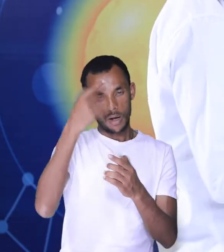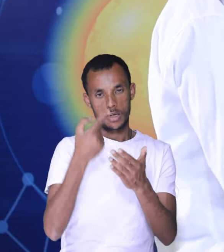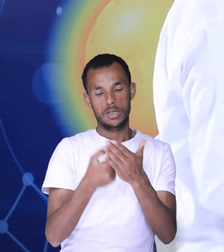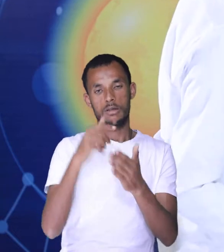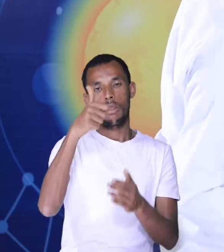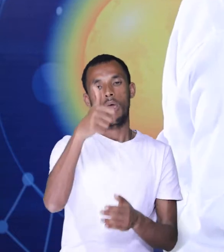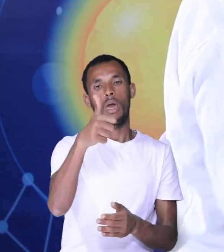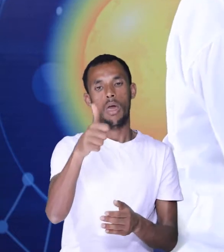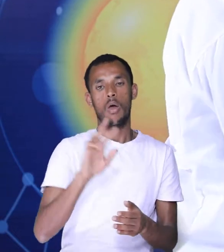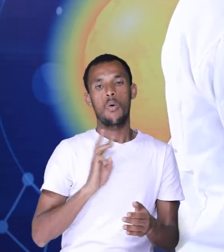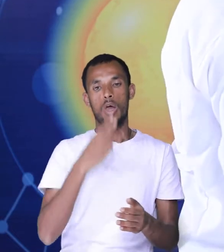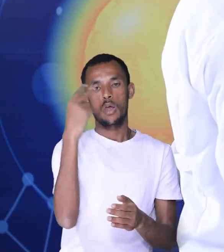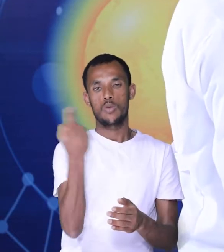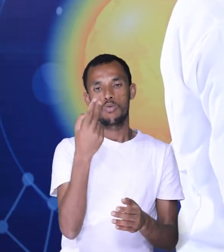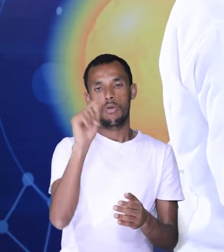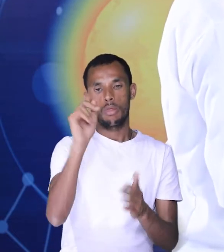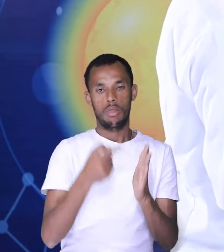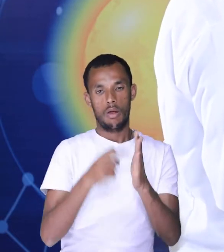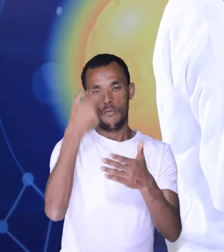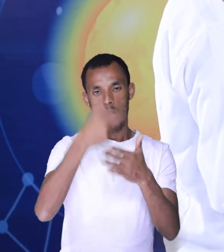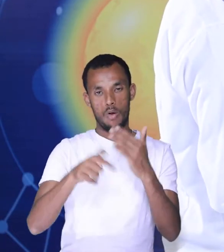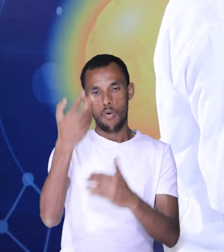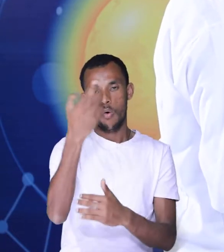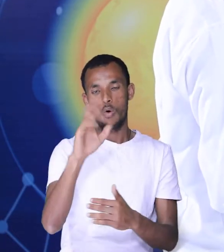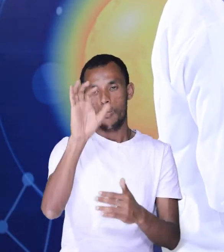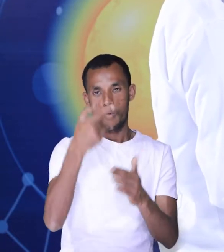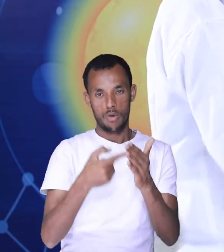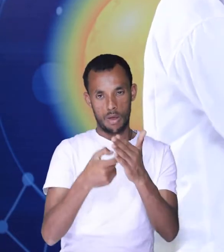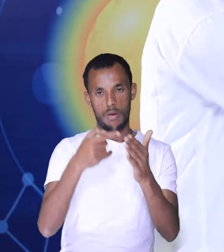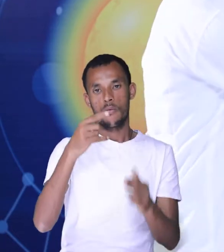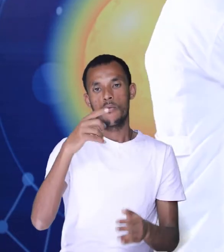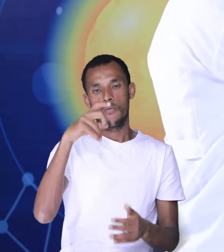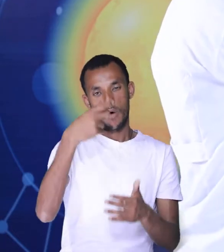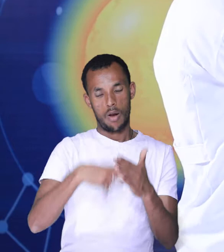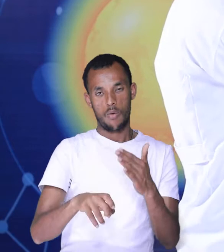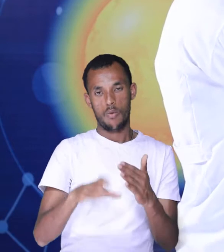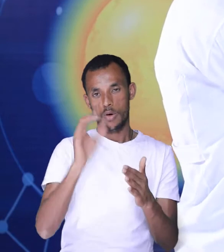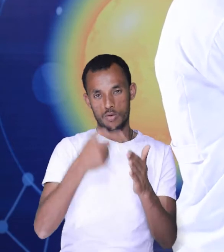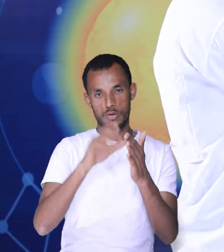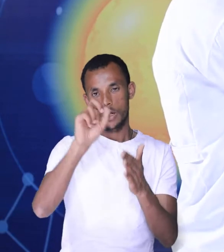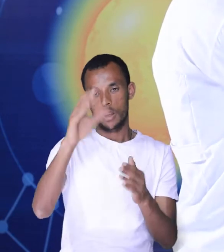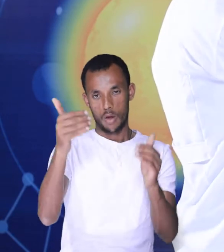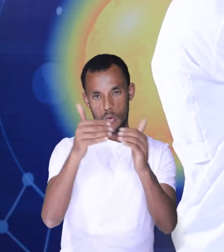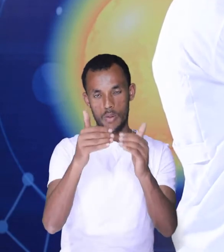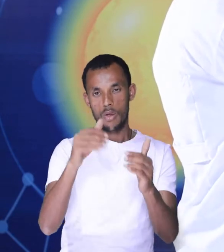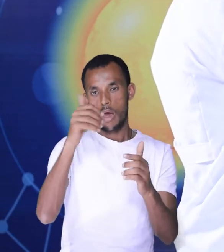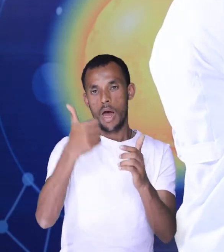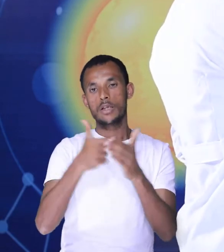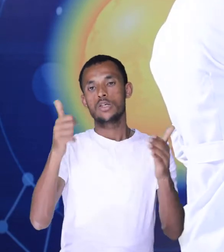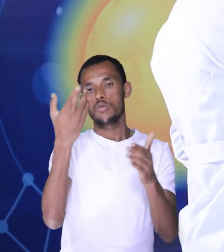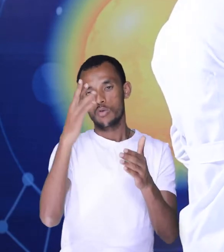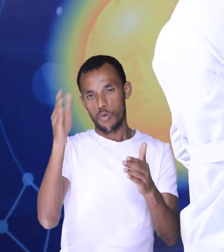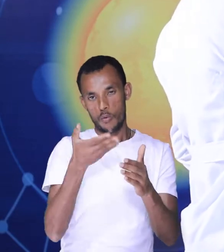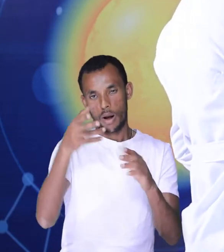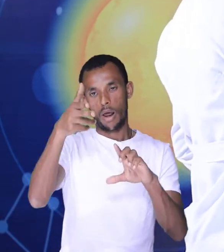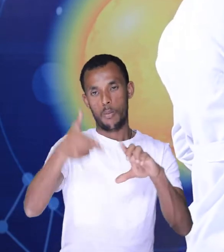we can use either tangent value or a cosine value. Cos of 30 degree equals to adjacent over the